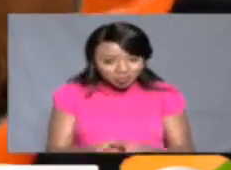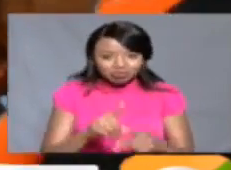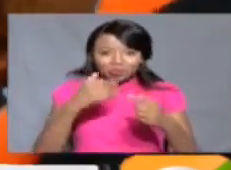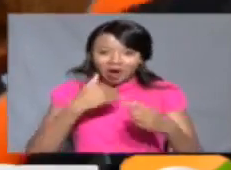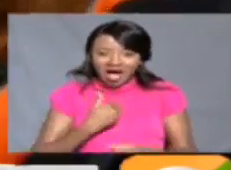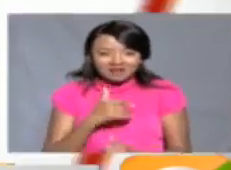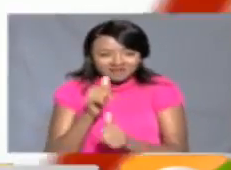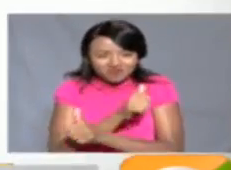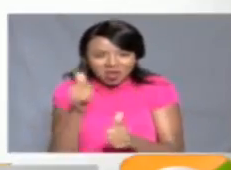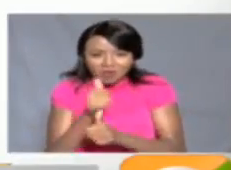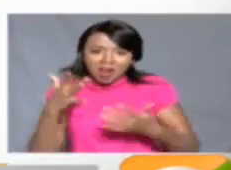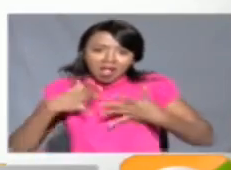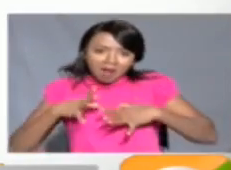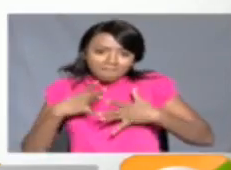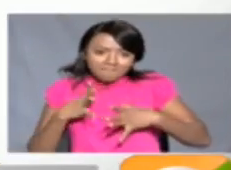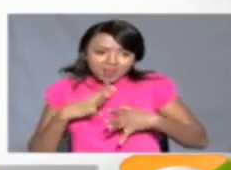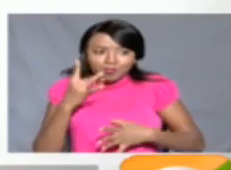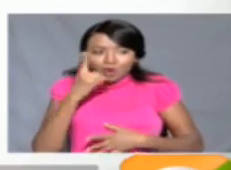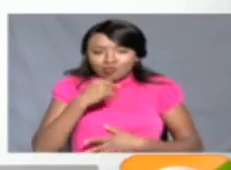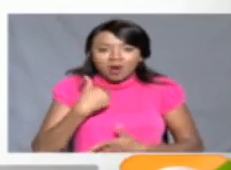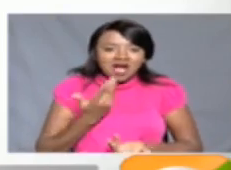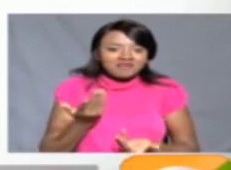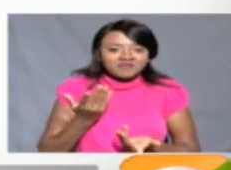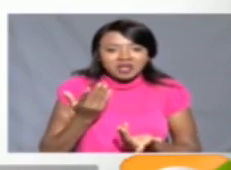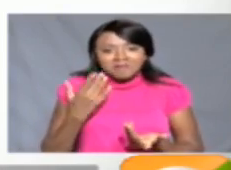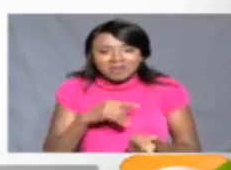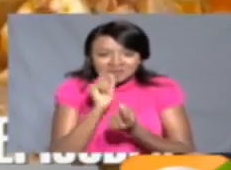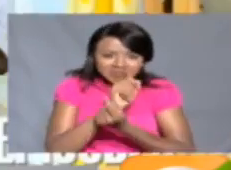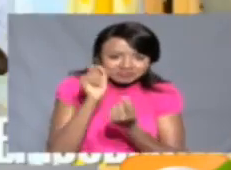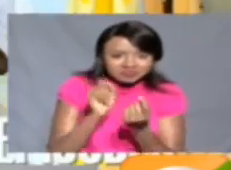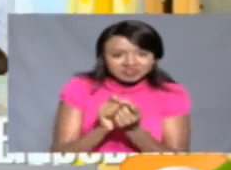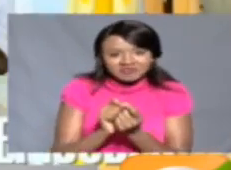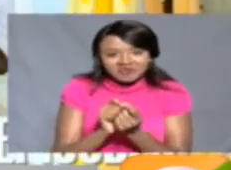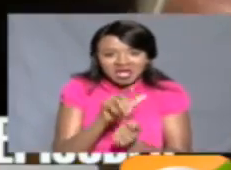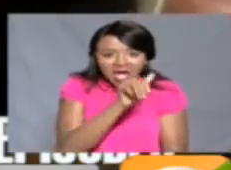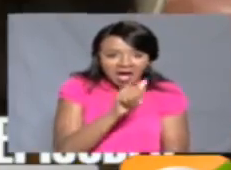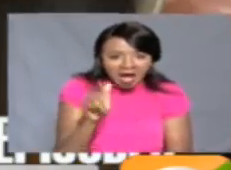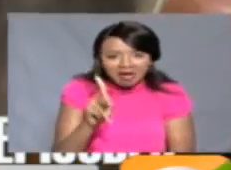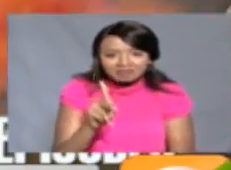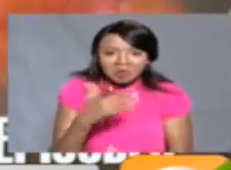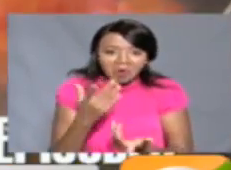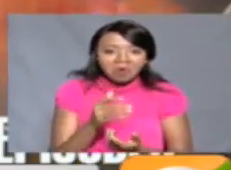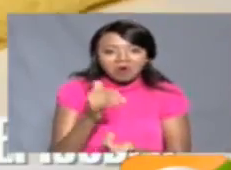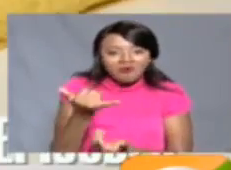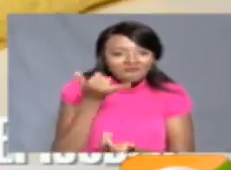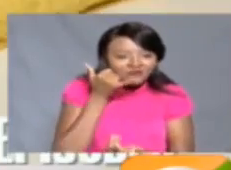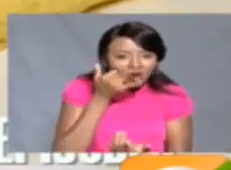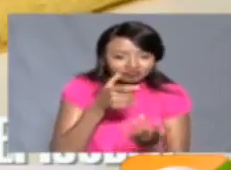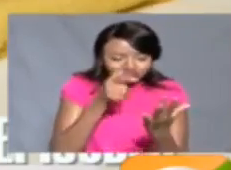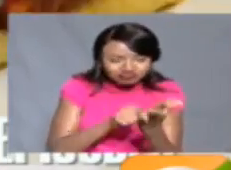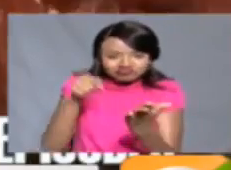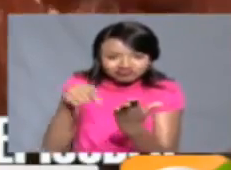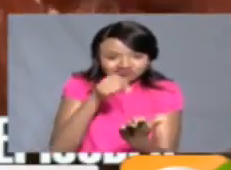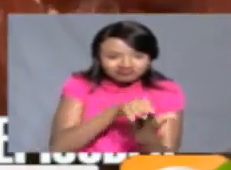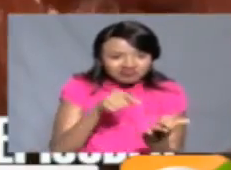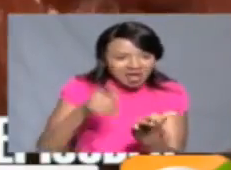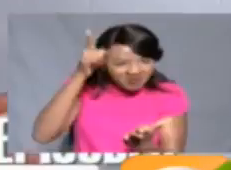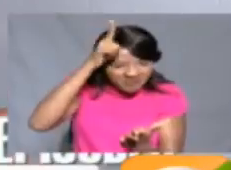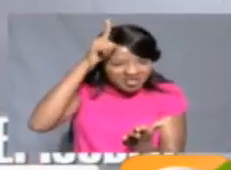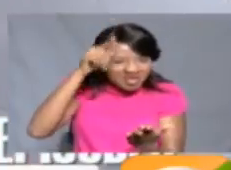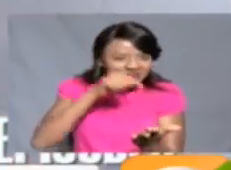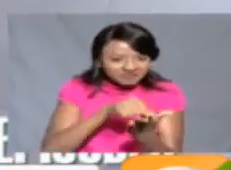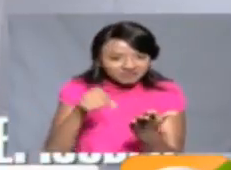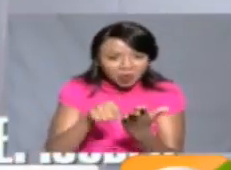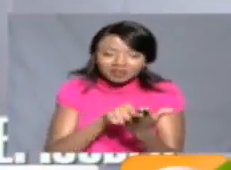taken care of subscribers with basic feature phones, or if you like, kabambe, as they will be able to enjoy